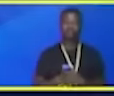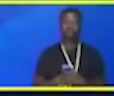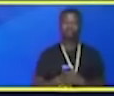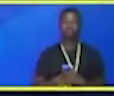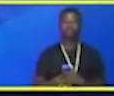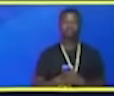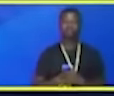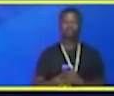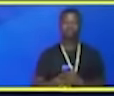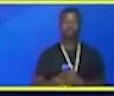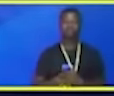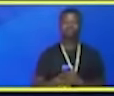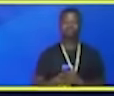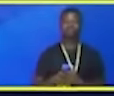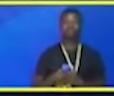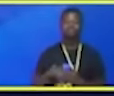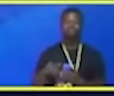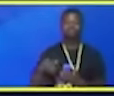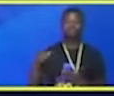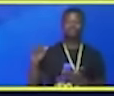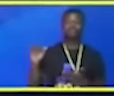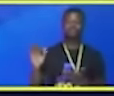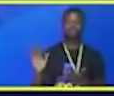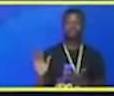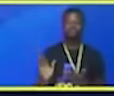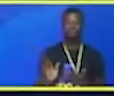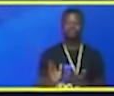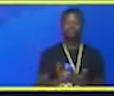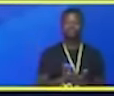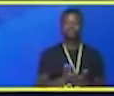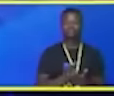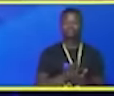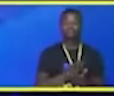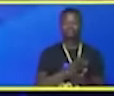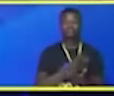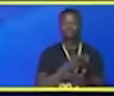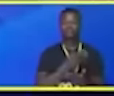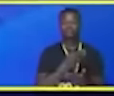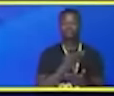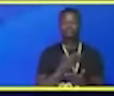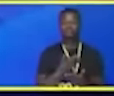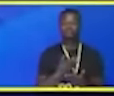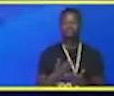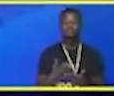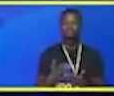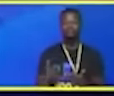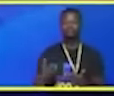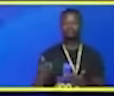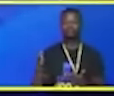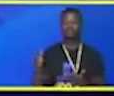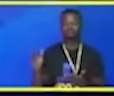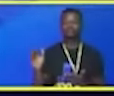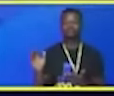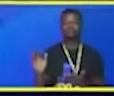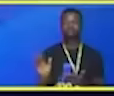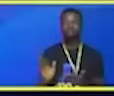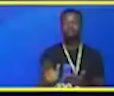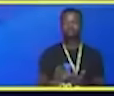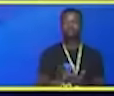We receive, we manifest your